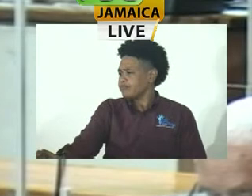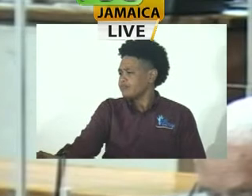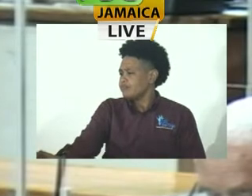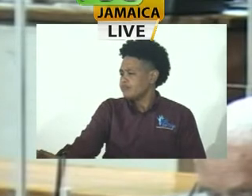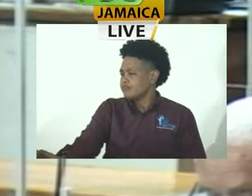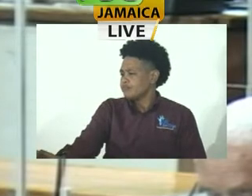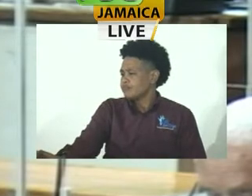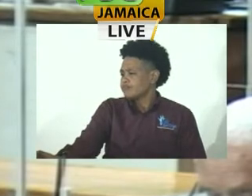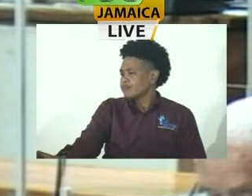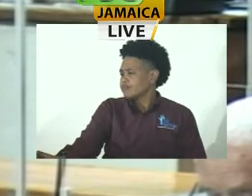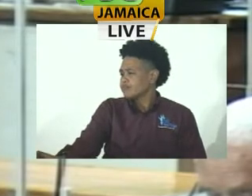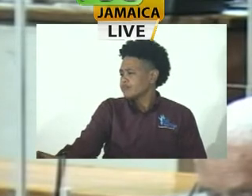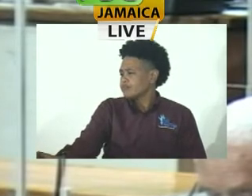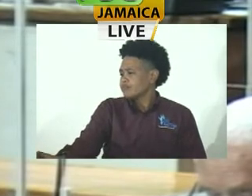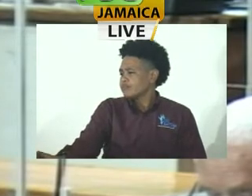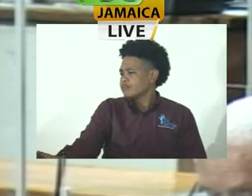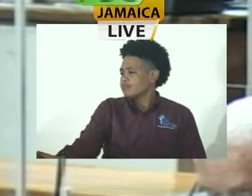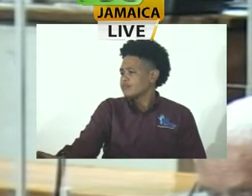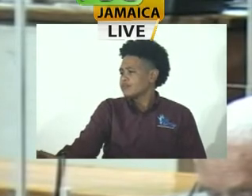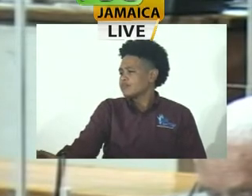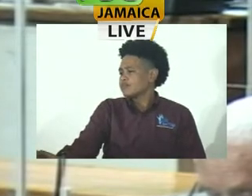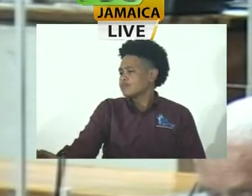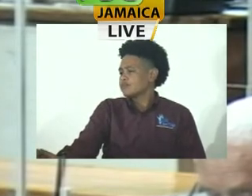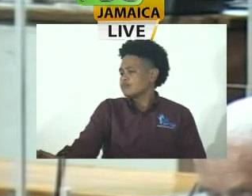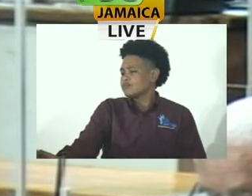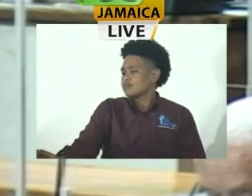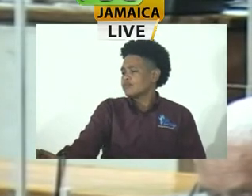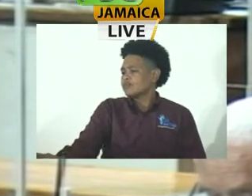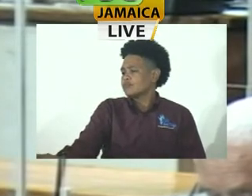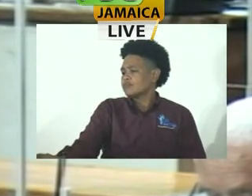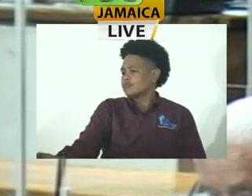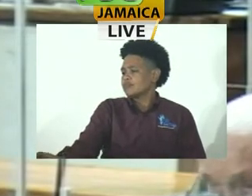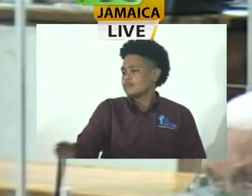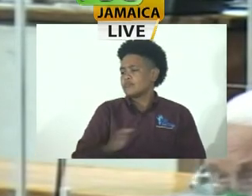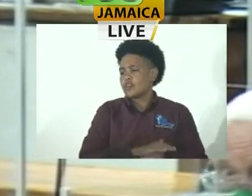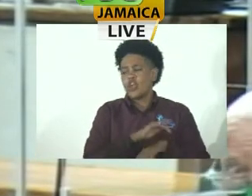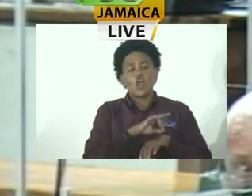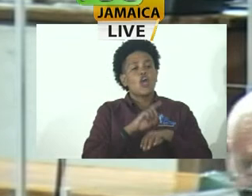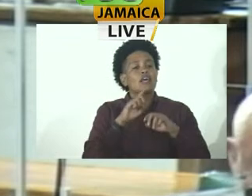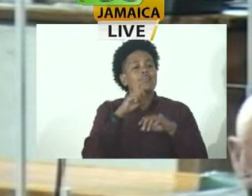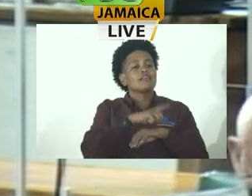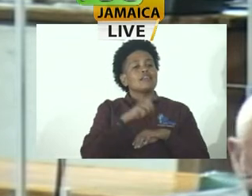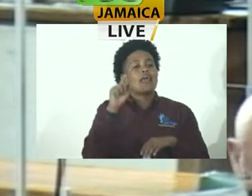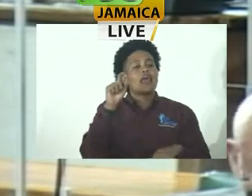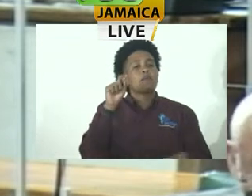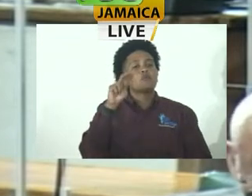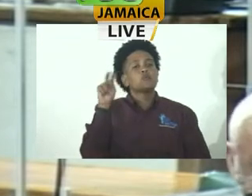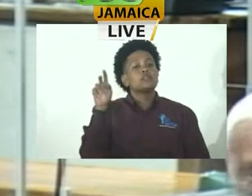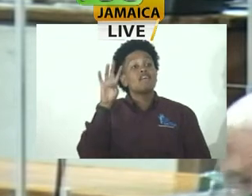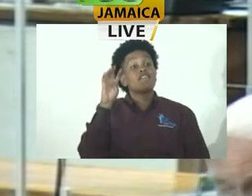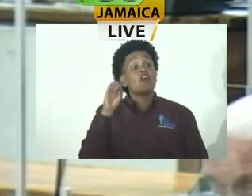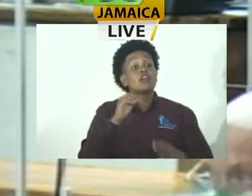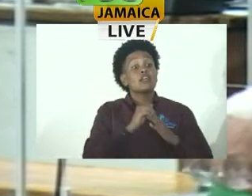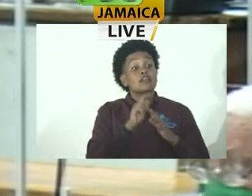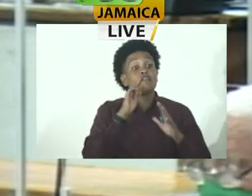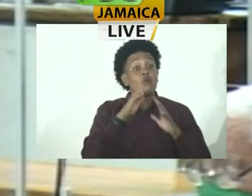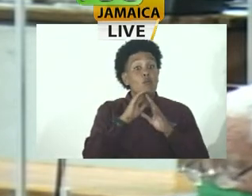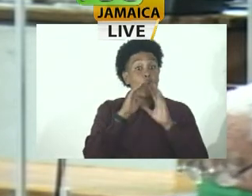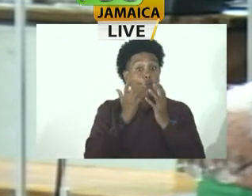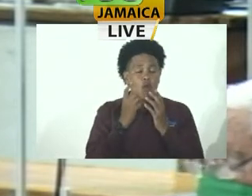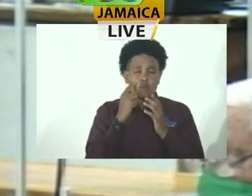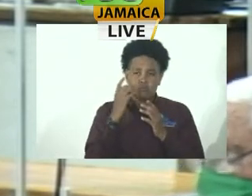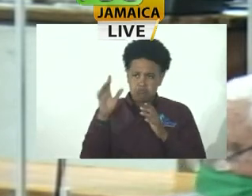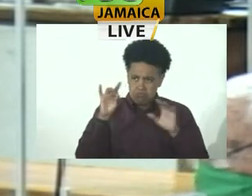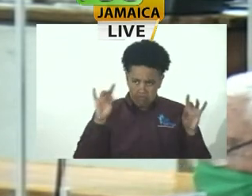22nd 40 leaders from across the world were selected invited to the leader summit on